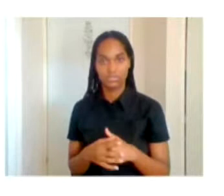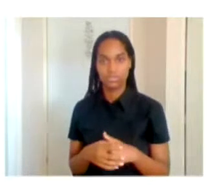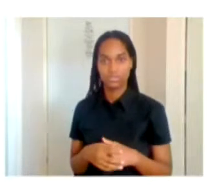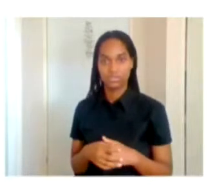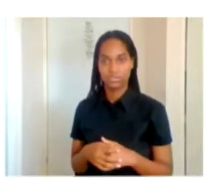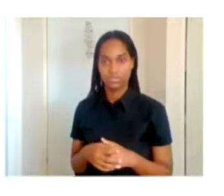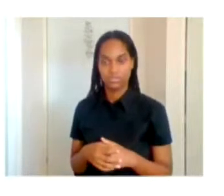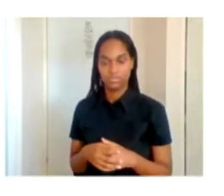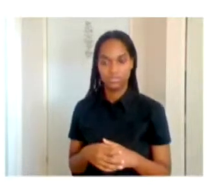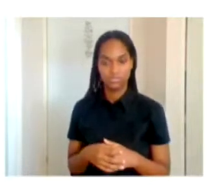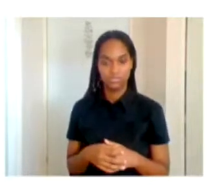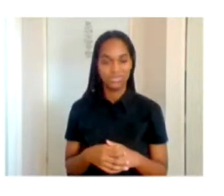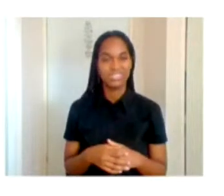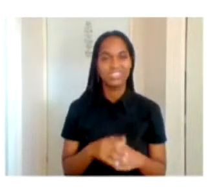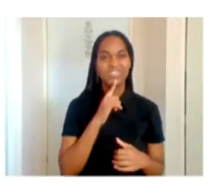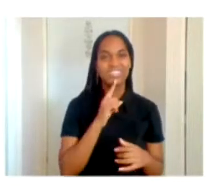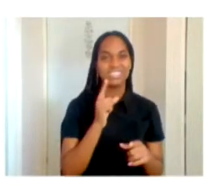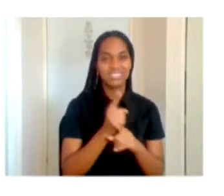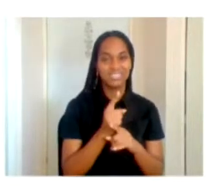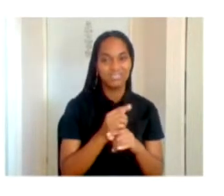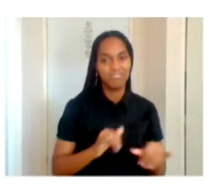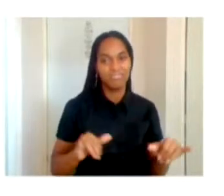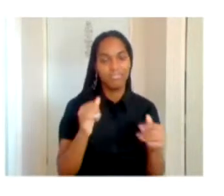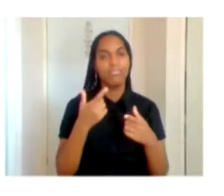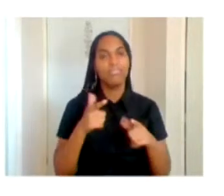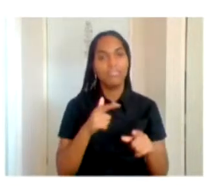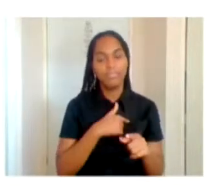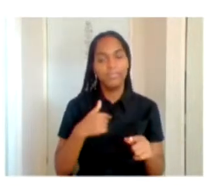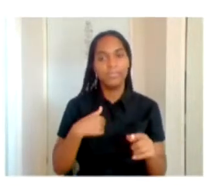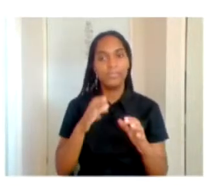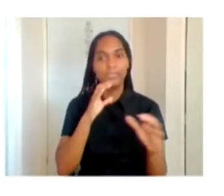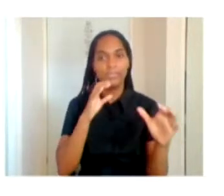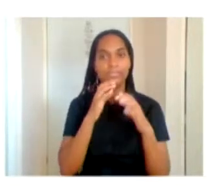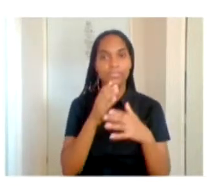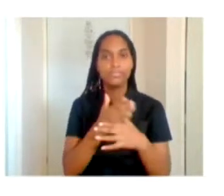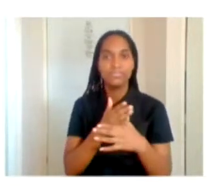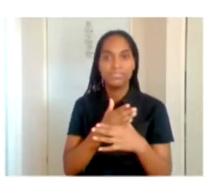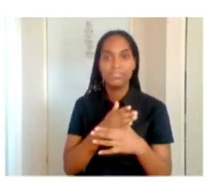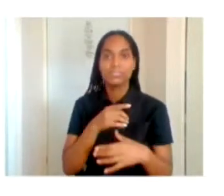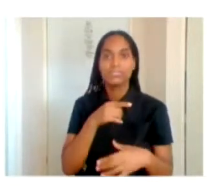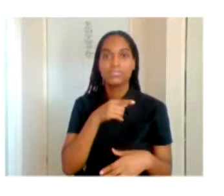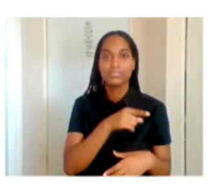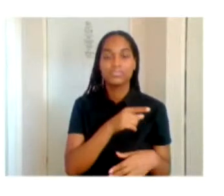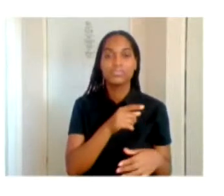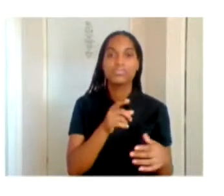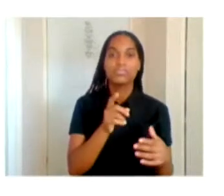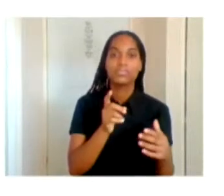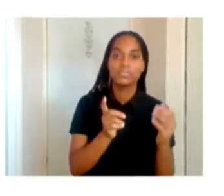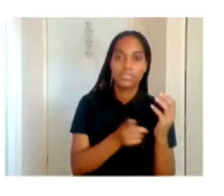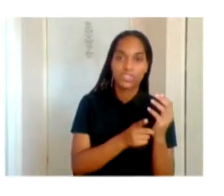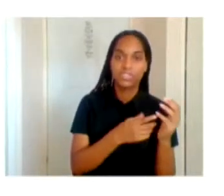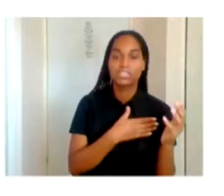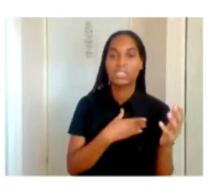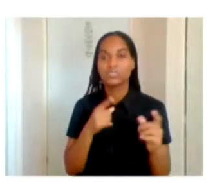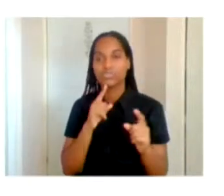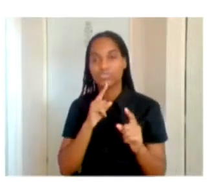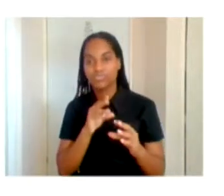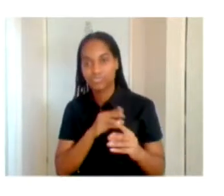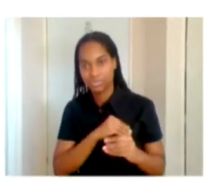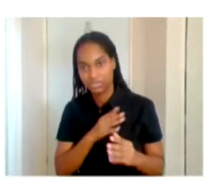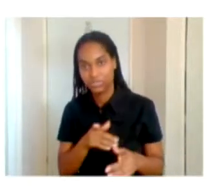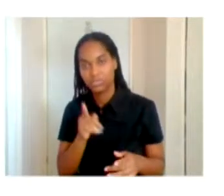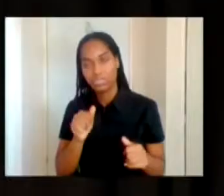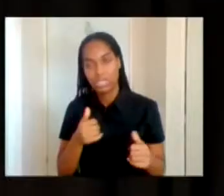basically the standard allows us to communicate between the companion device software running and the receiver. So you can actually have